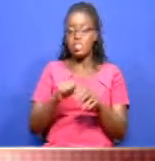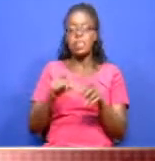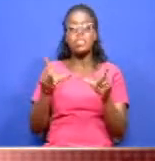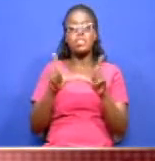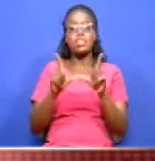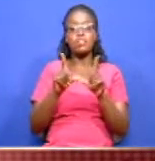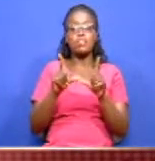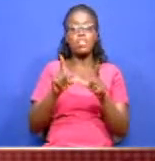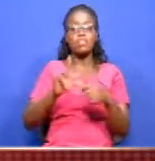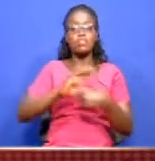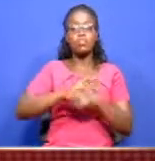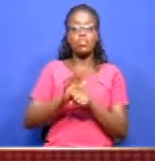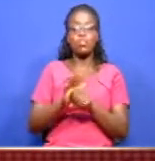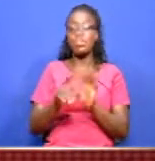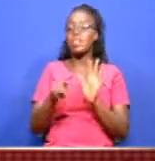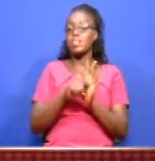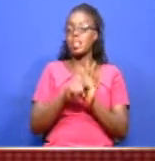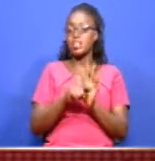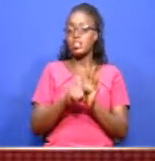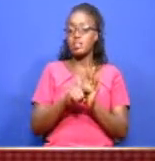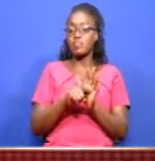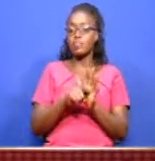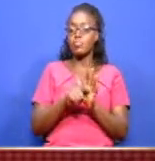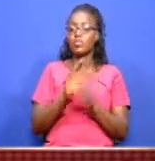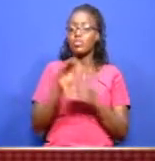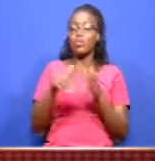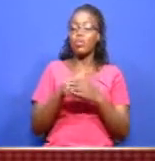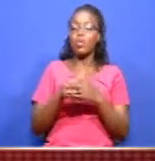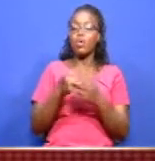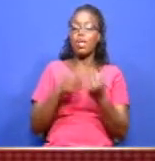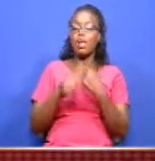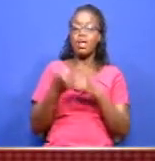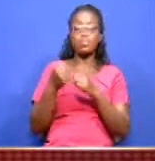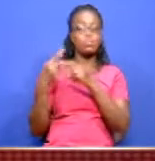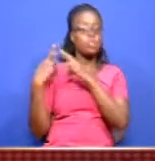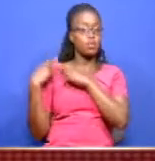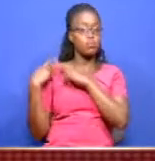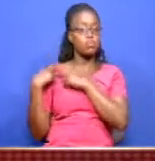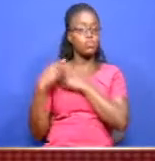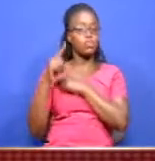certificate. Let us act responsibly.